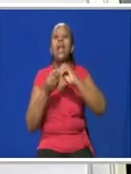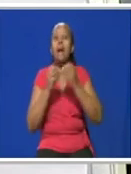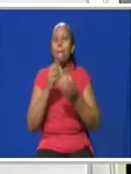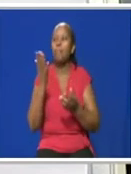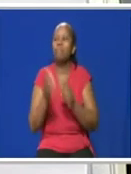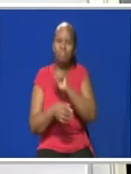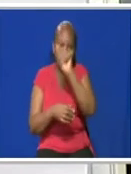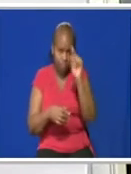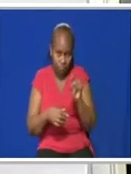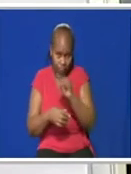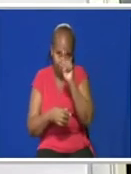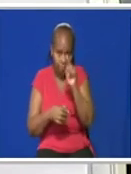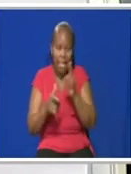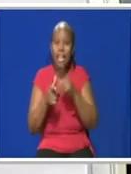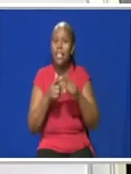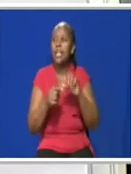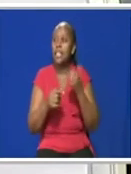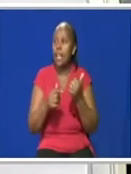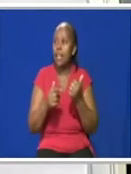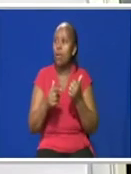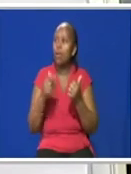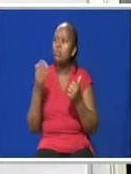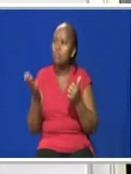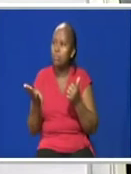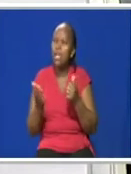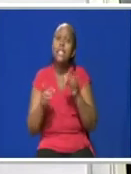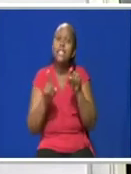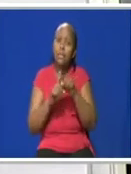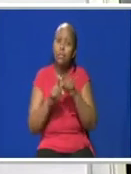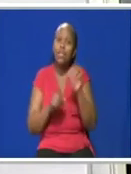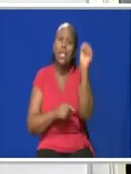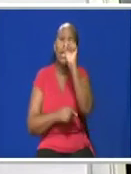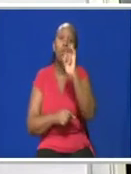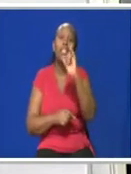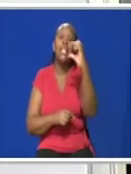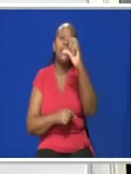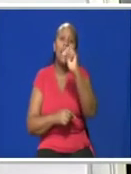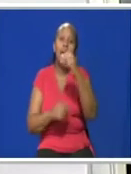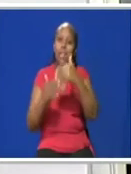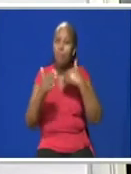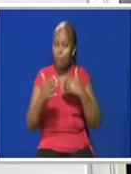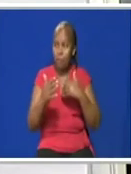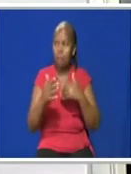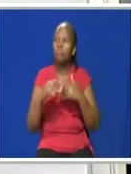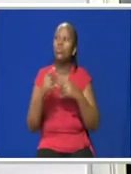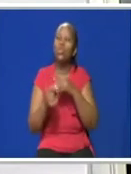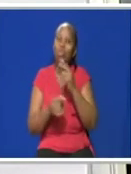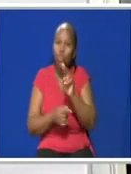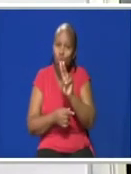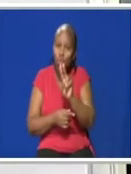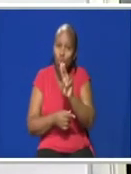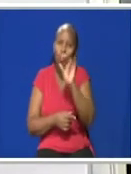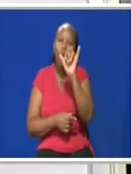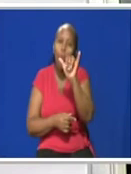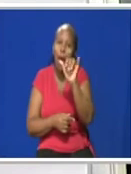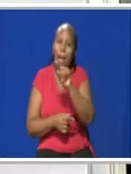way. Then I come to this one, I circle with the sign before it. So it is